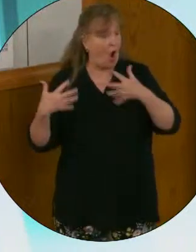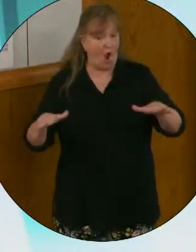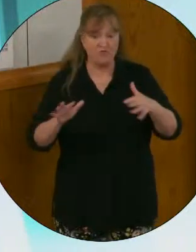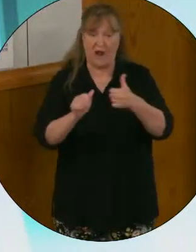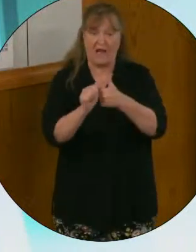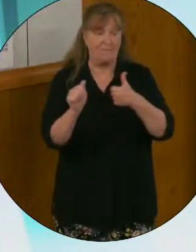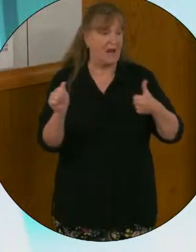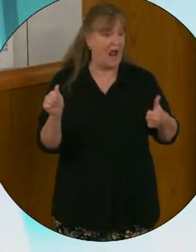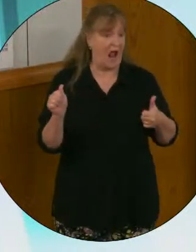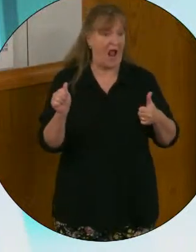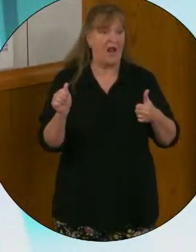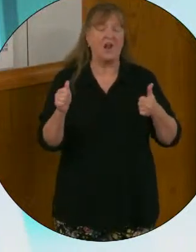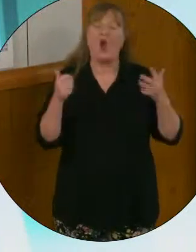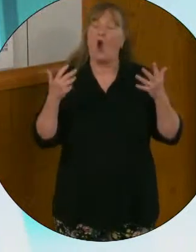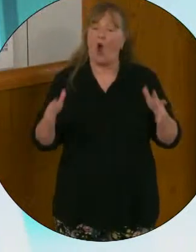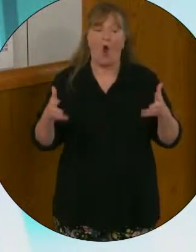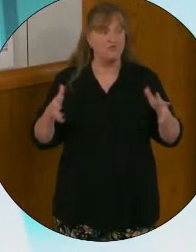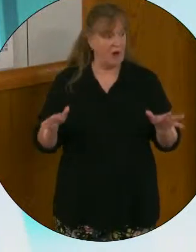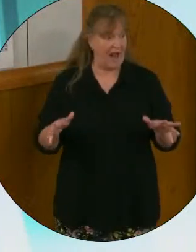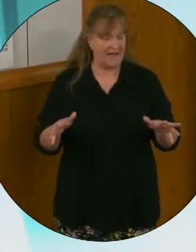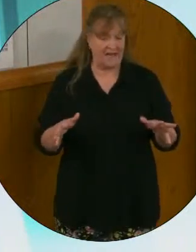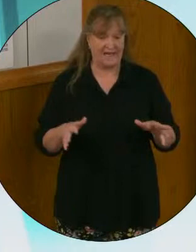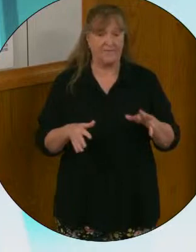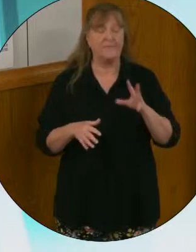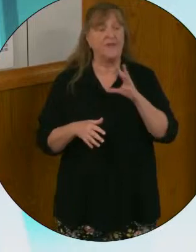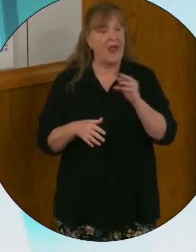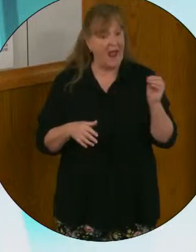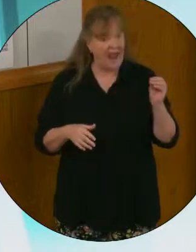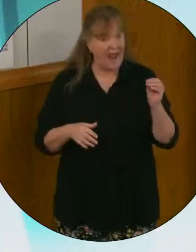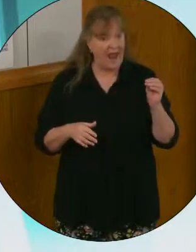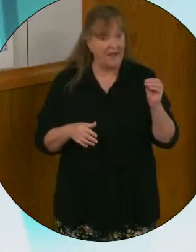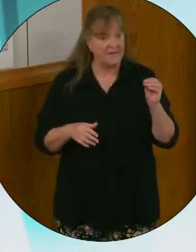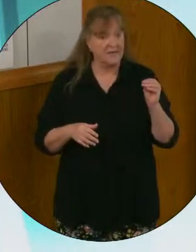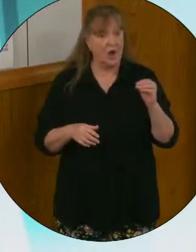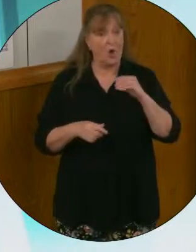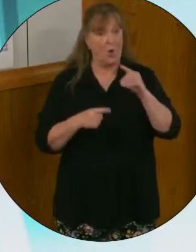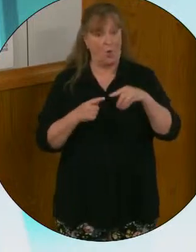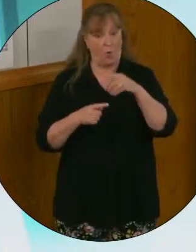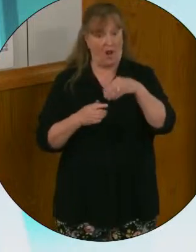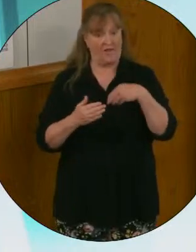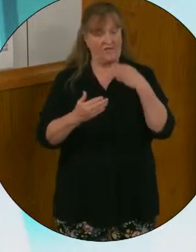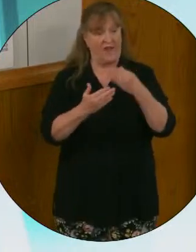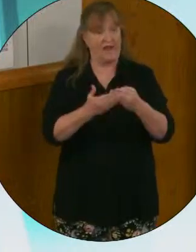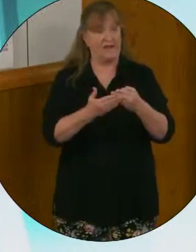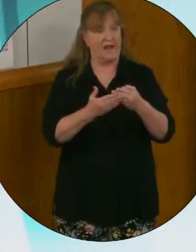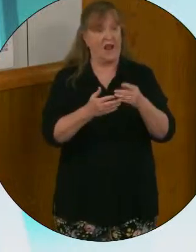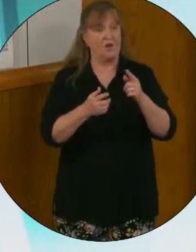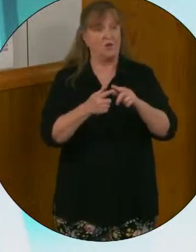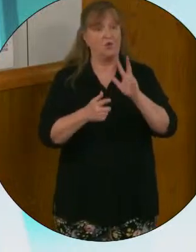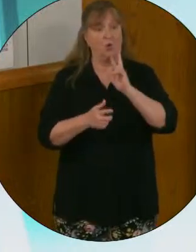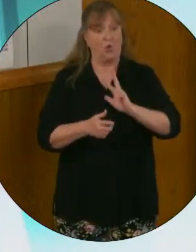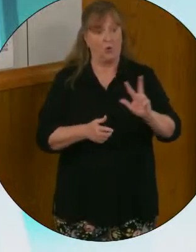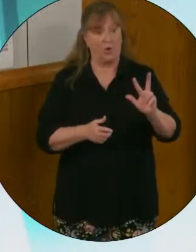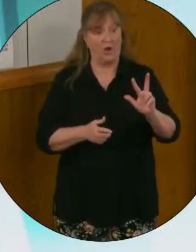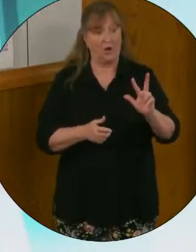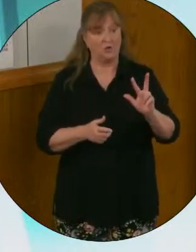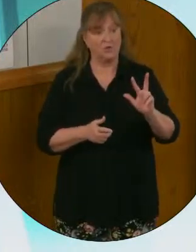behind, already. And when they get to us at 3 years